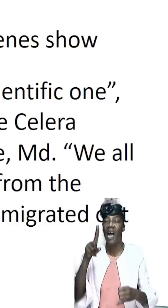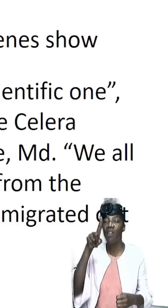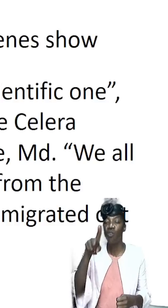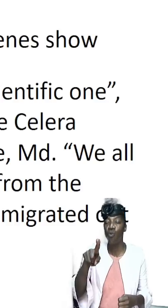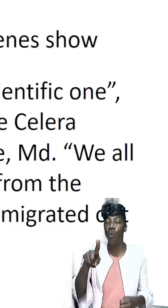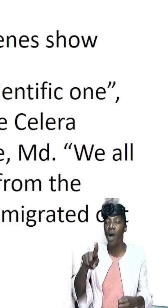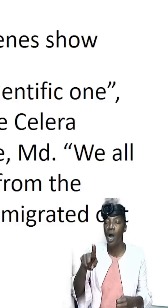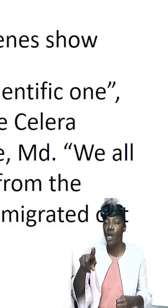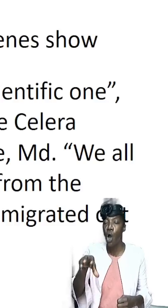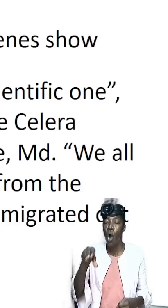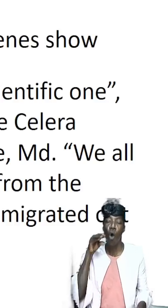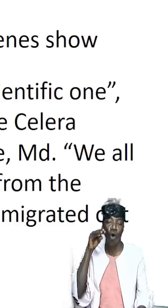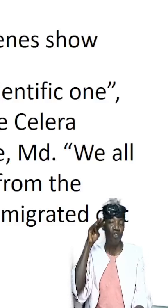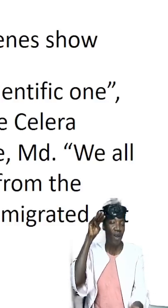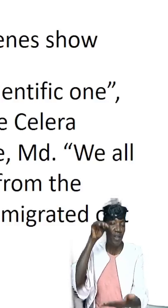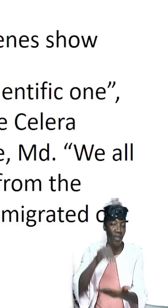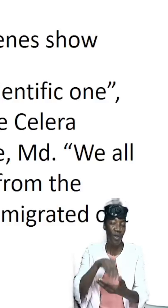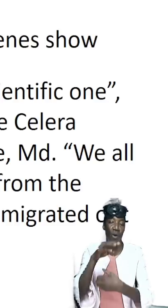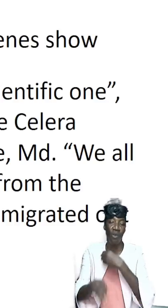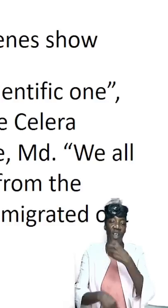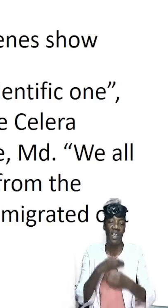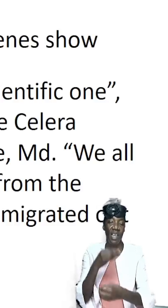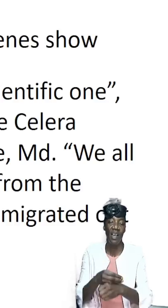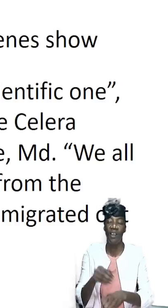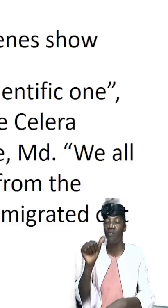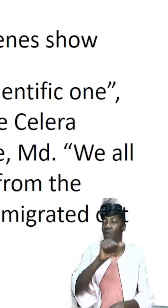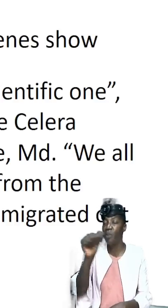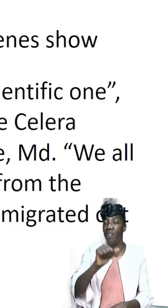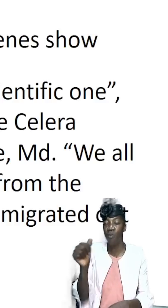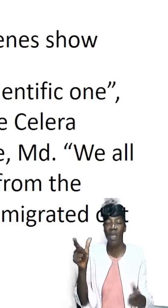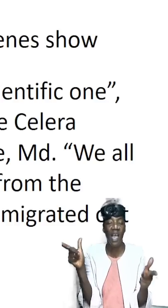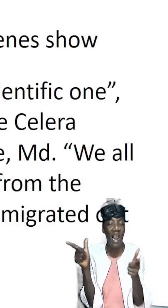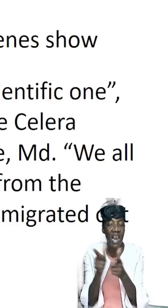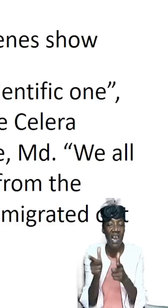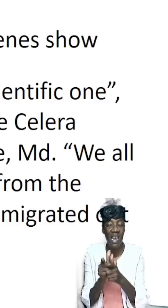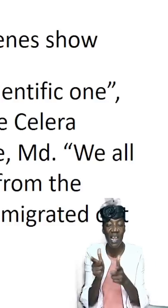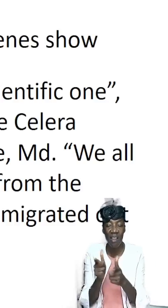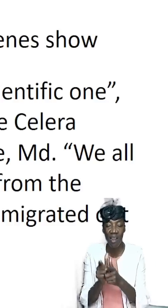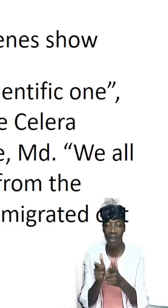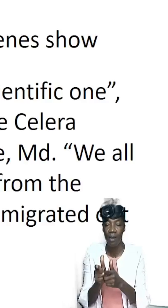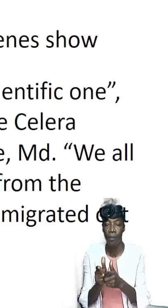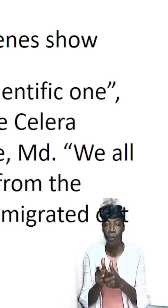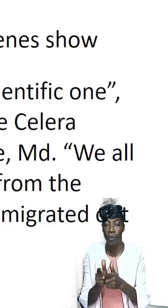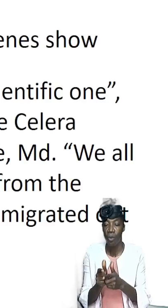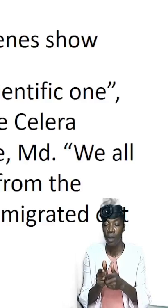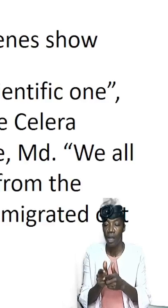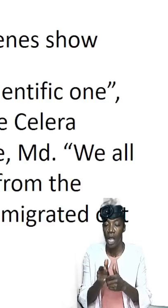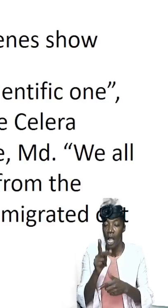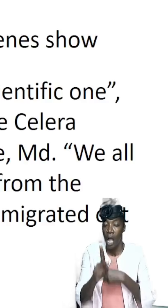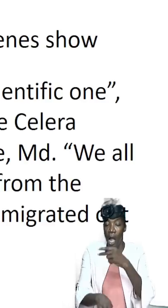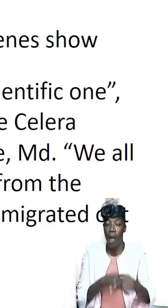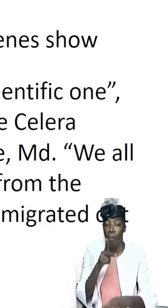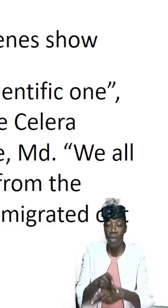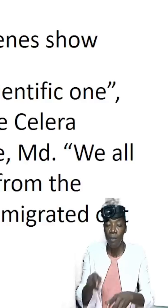small number of tribes that migrated out of Africa. Brothers and